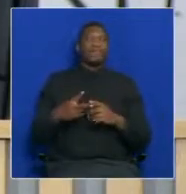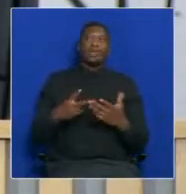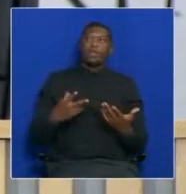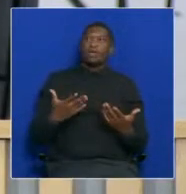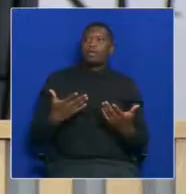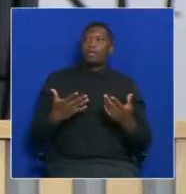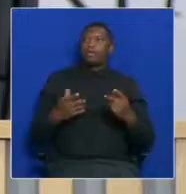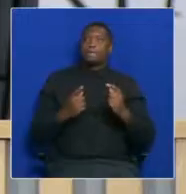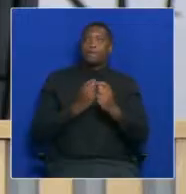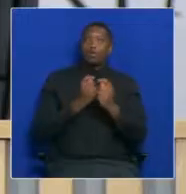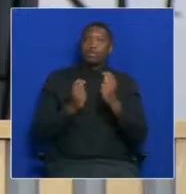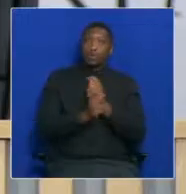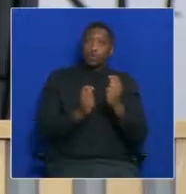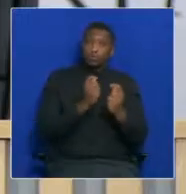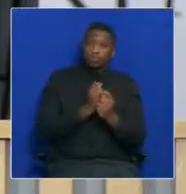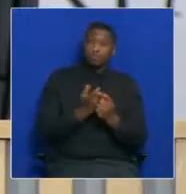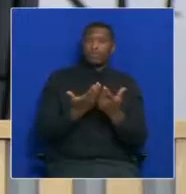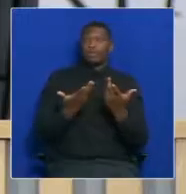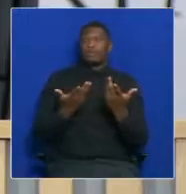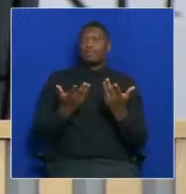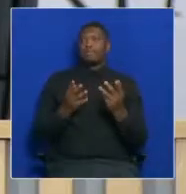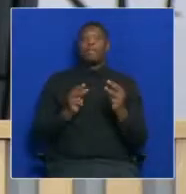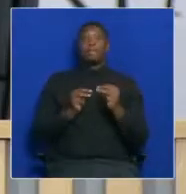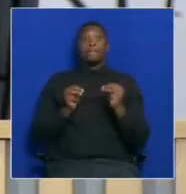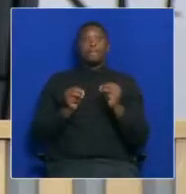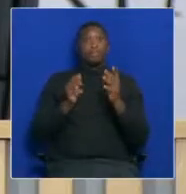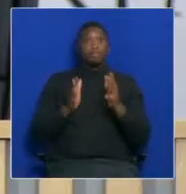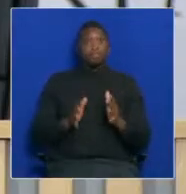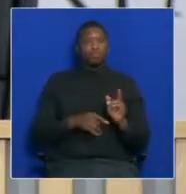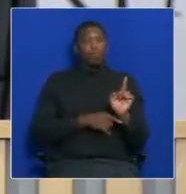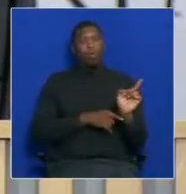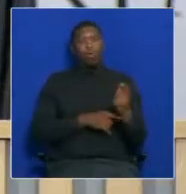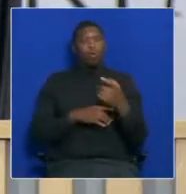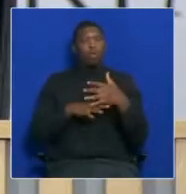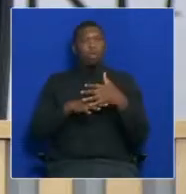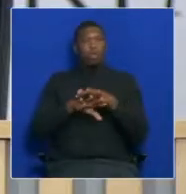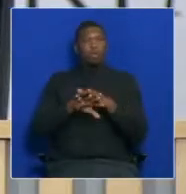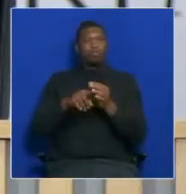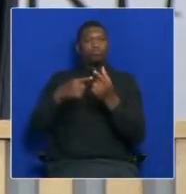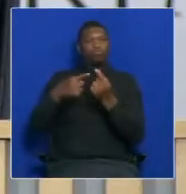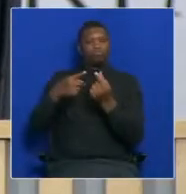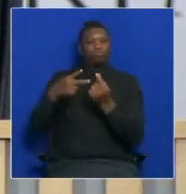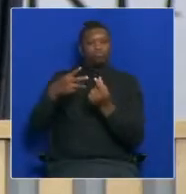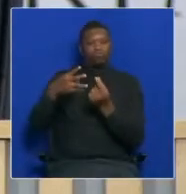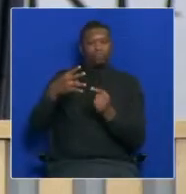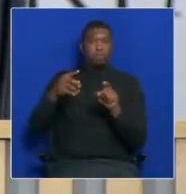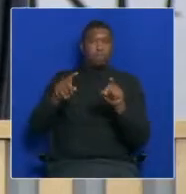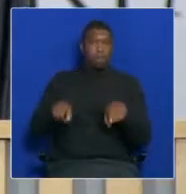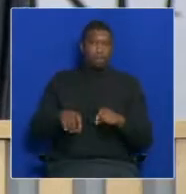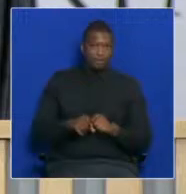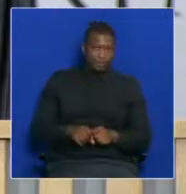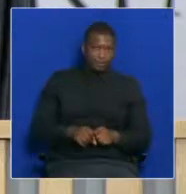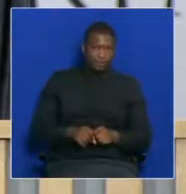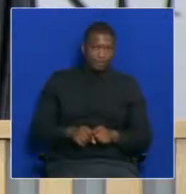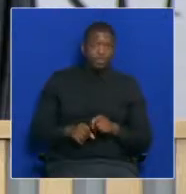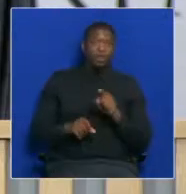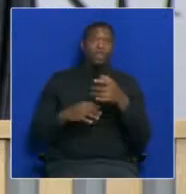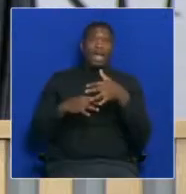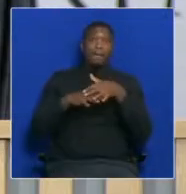It is applicable to all levels of the IDEC. So that is the applicability part of